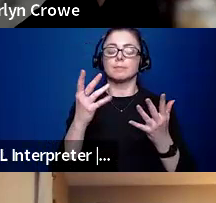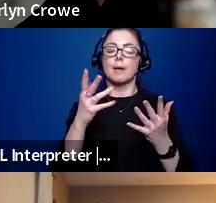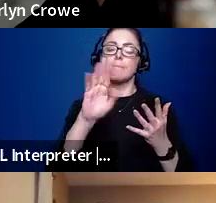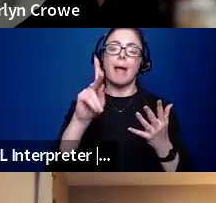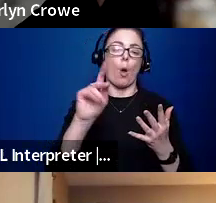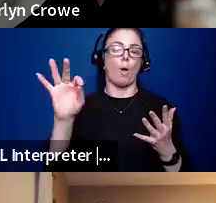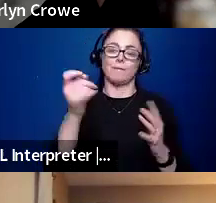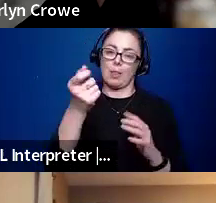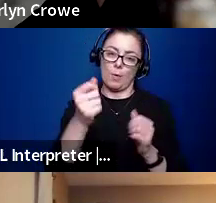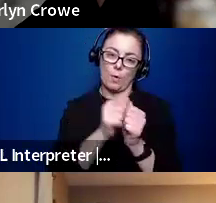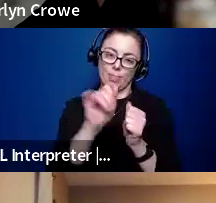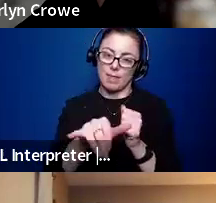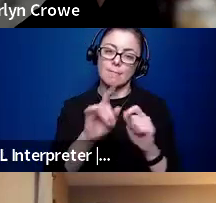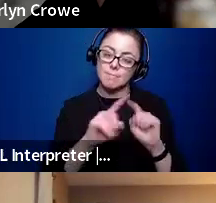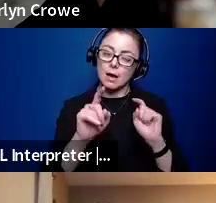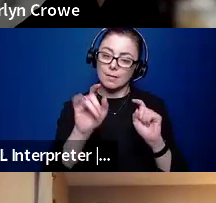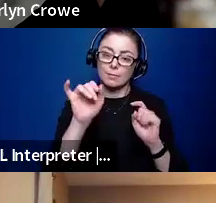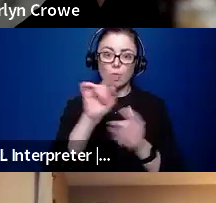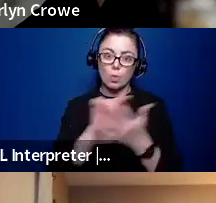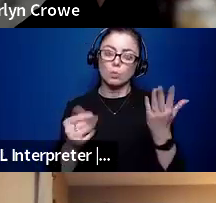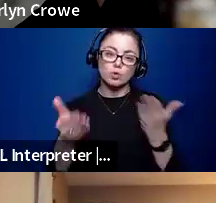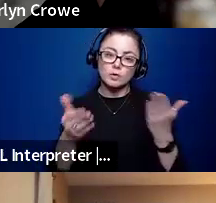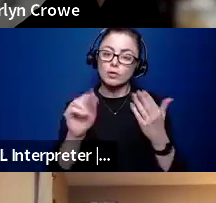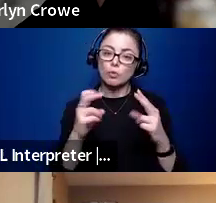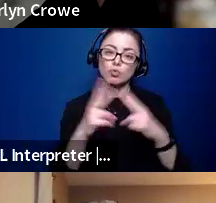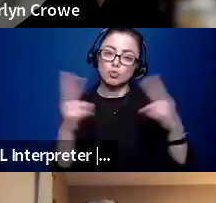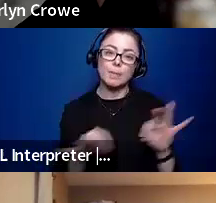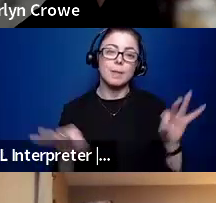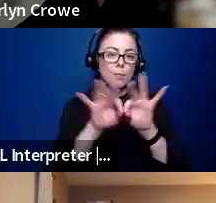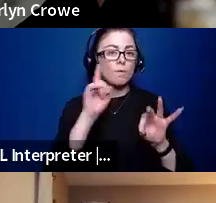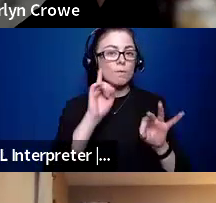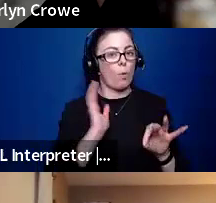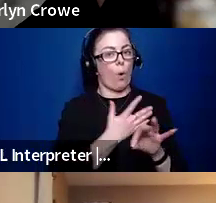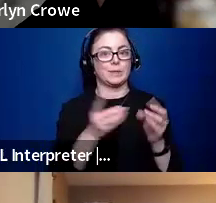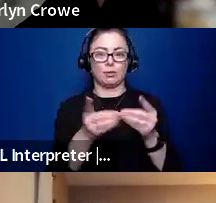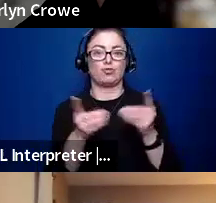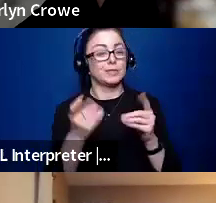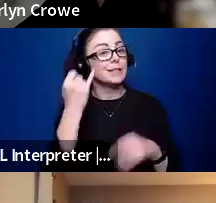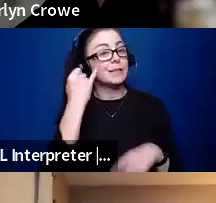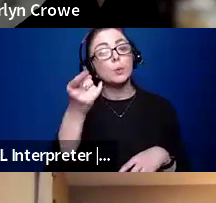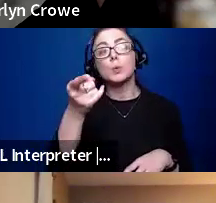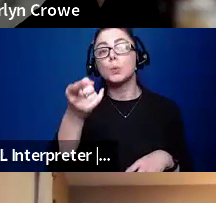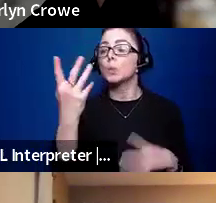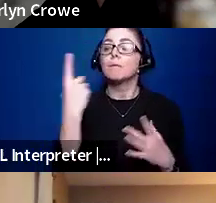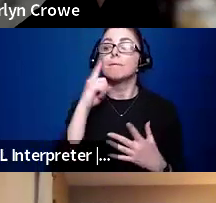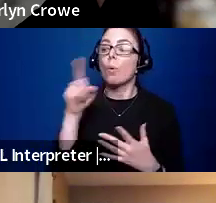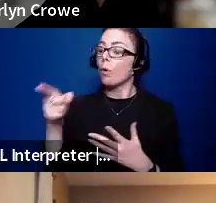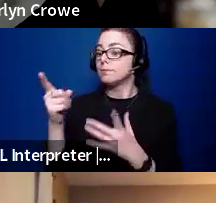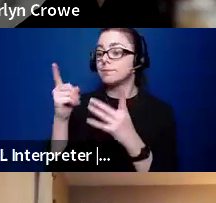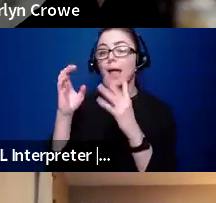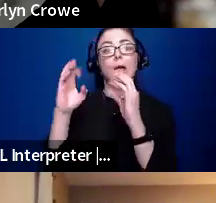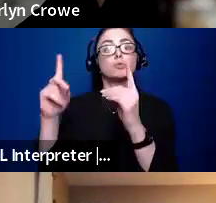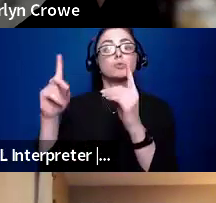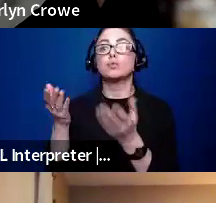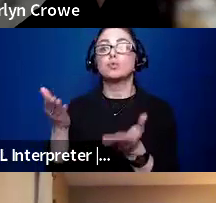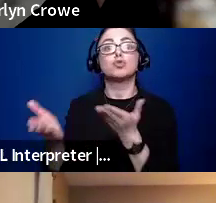those services are extremely important to all our districts. And if you were to, let's just say for the educational